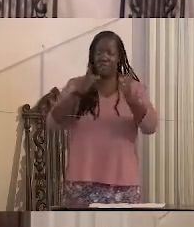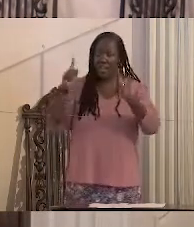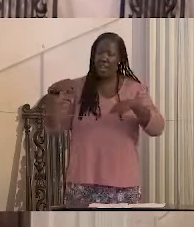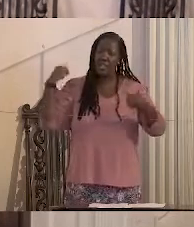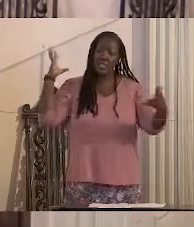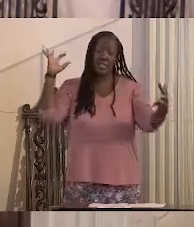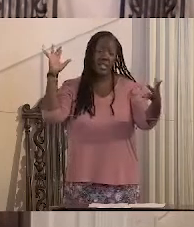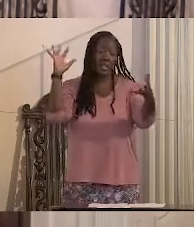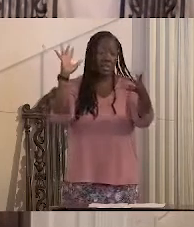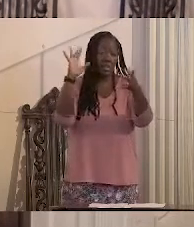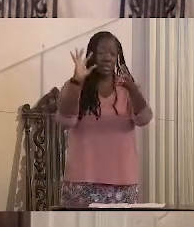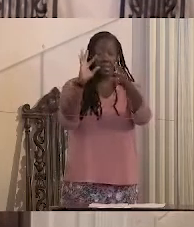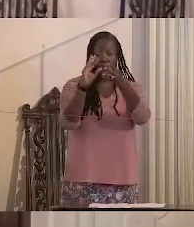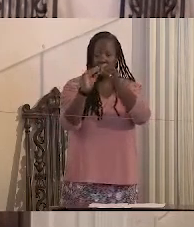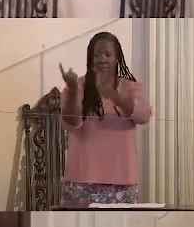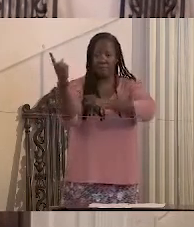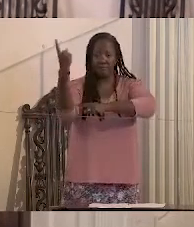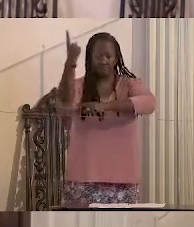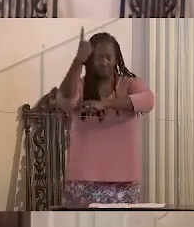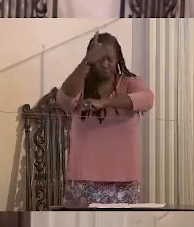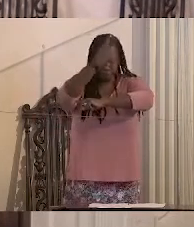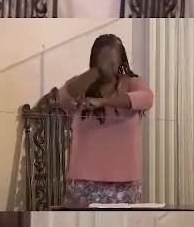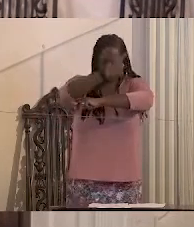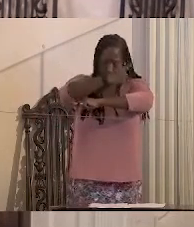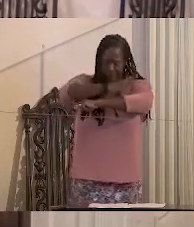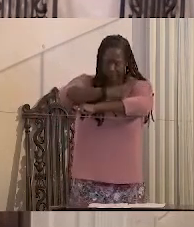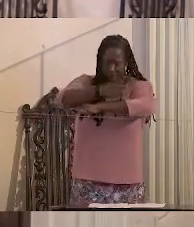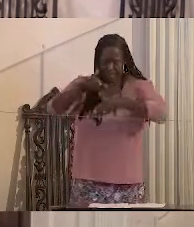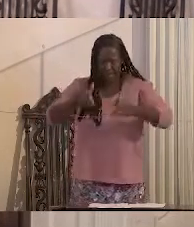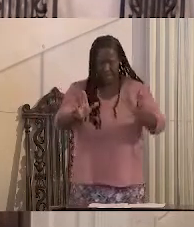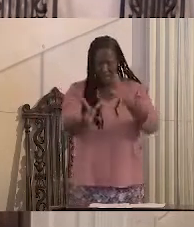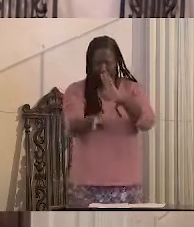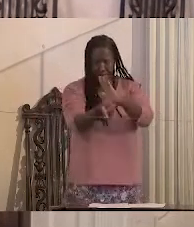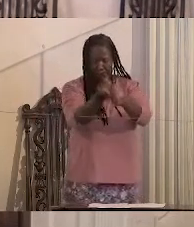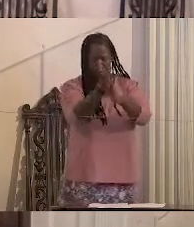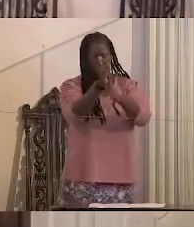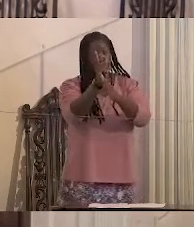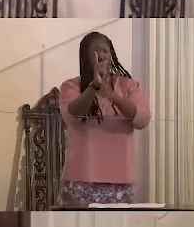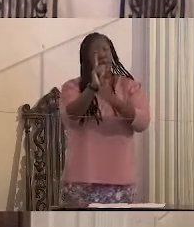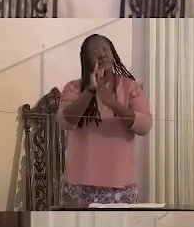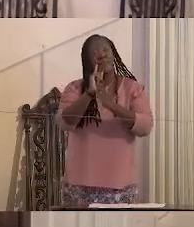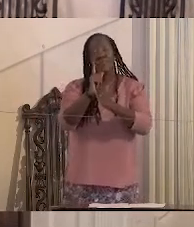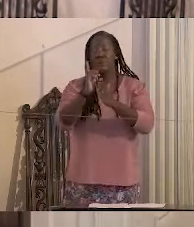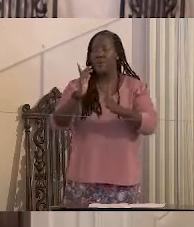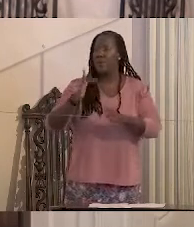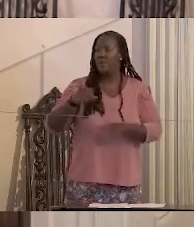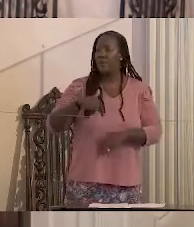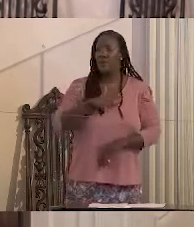Let there be moments.